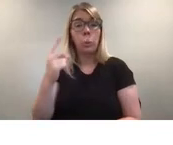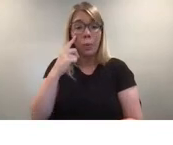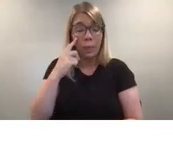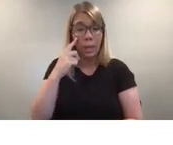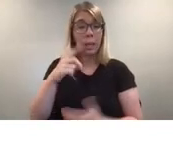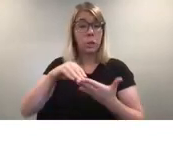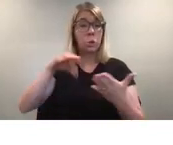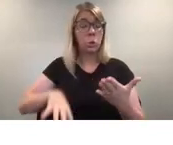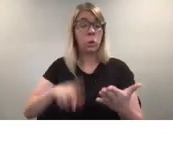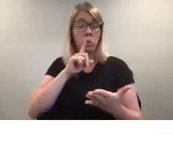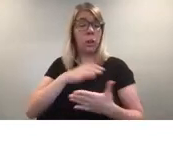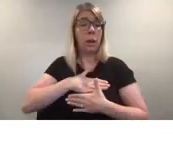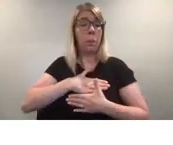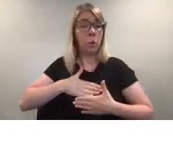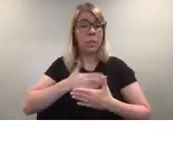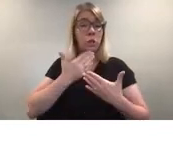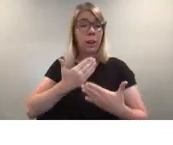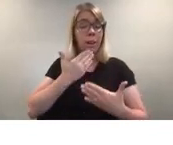renewable assignments?